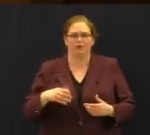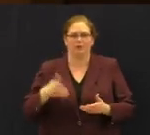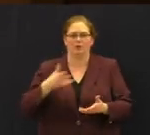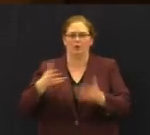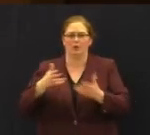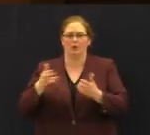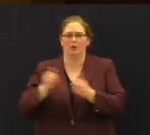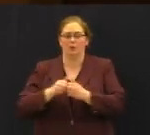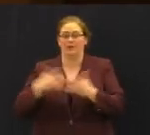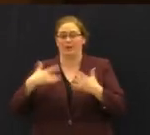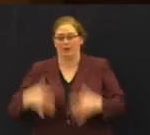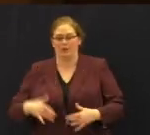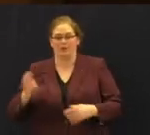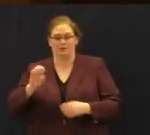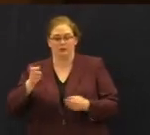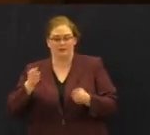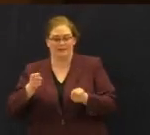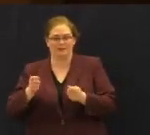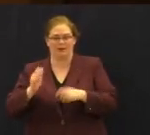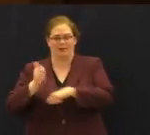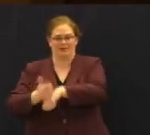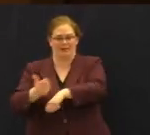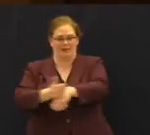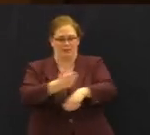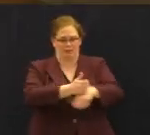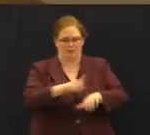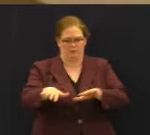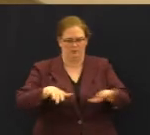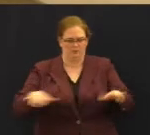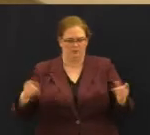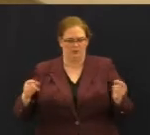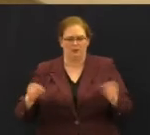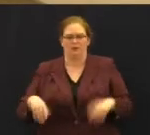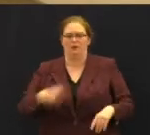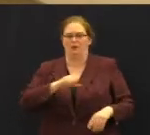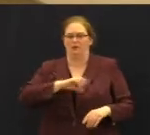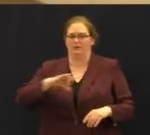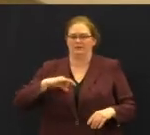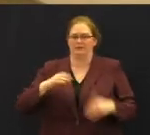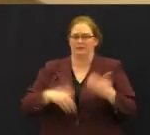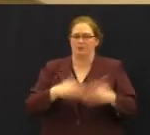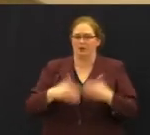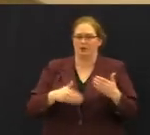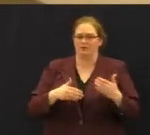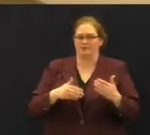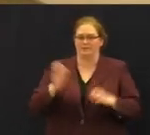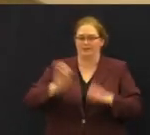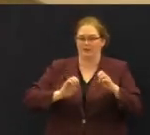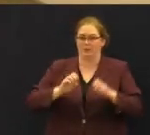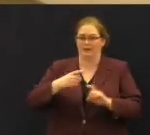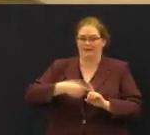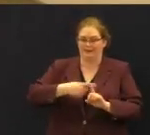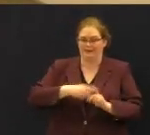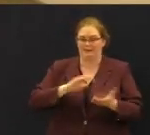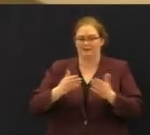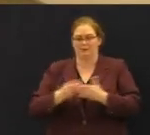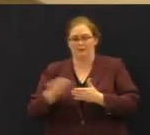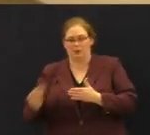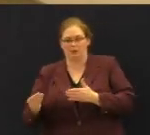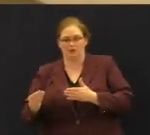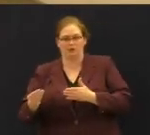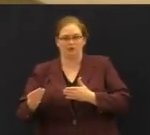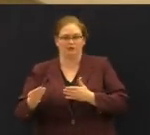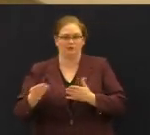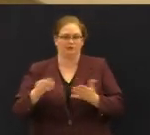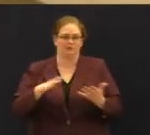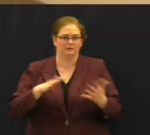both health and emergency management on the layout of that. Our staff is, we're in the process of either evaluating a lease versus a purchase of certain items, whether